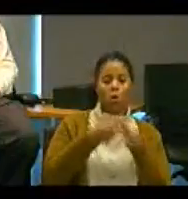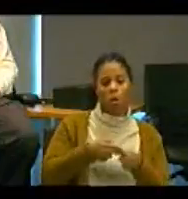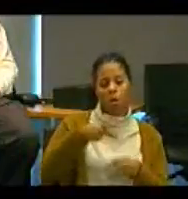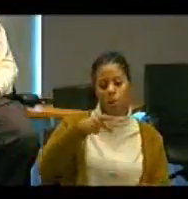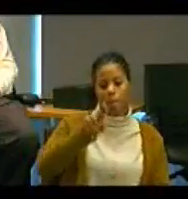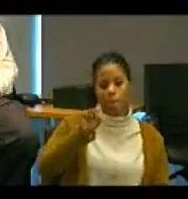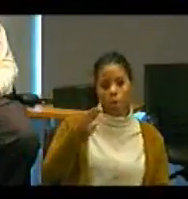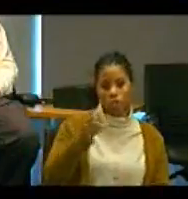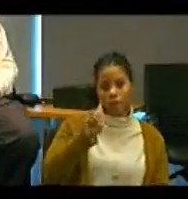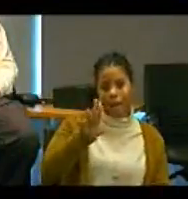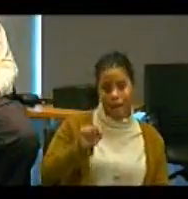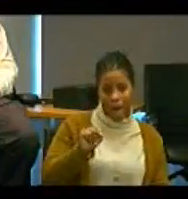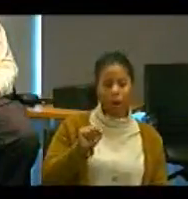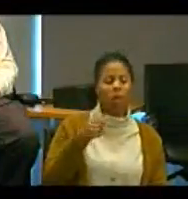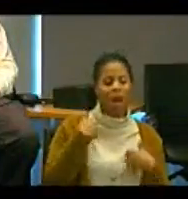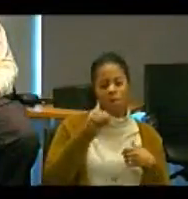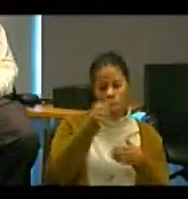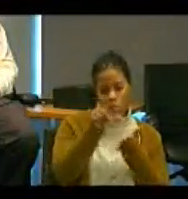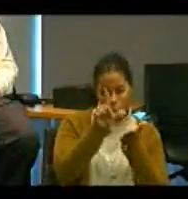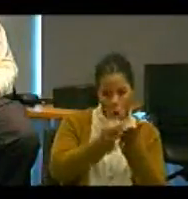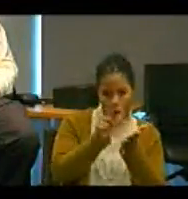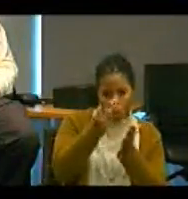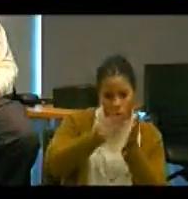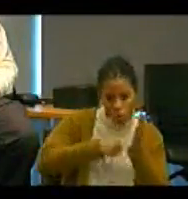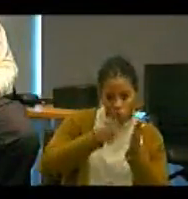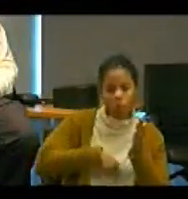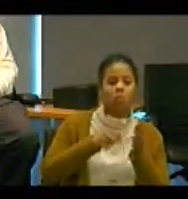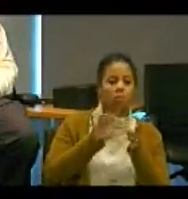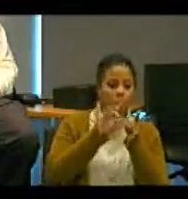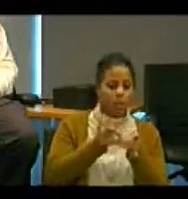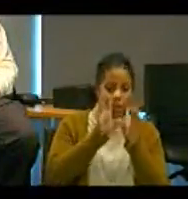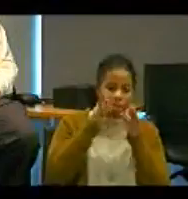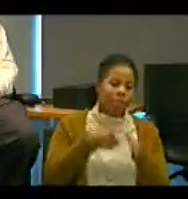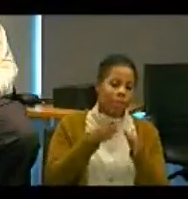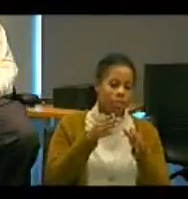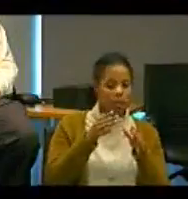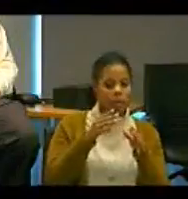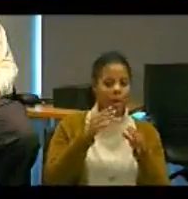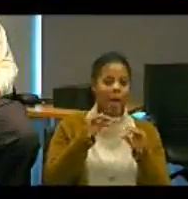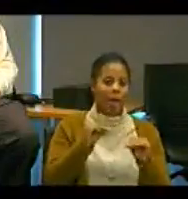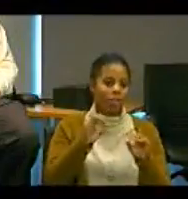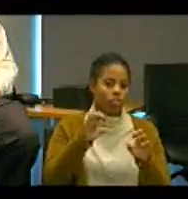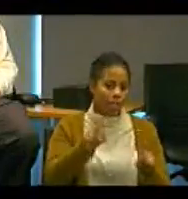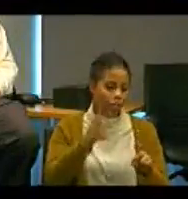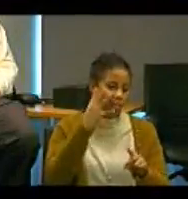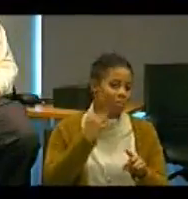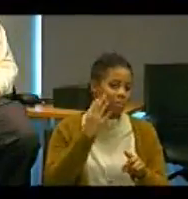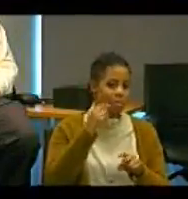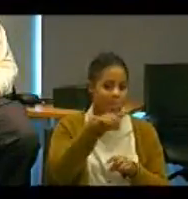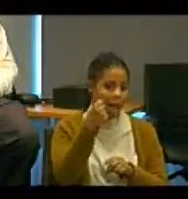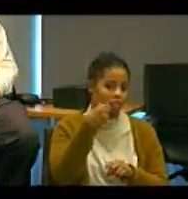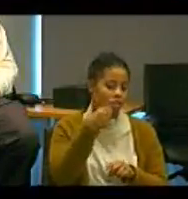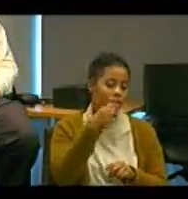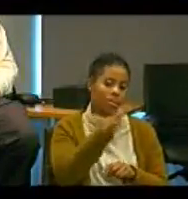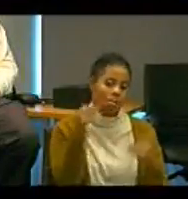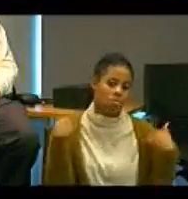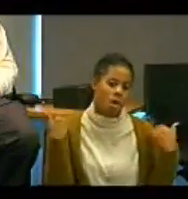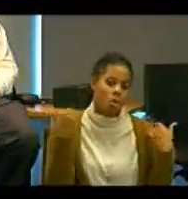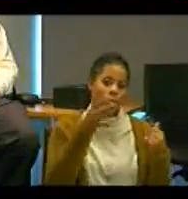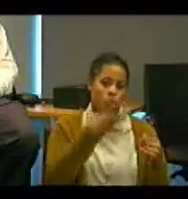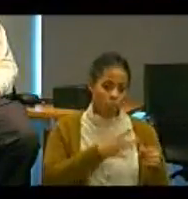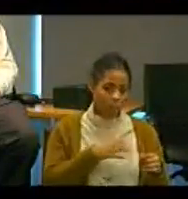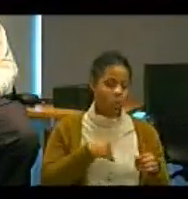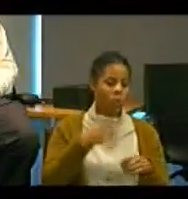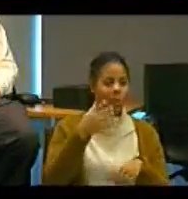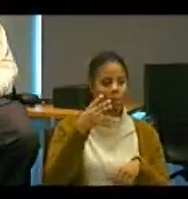Schools, and other published articles and book chapters centering the educational experiences of Black girls and young women impacted by criminalization, I